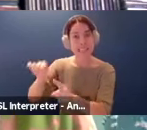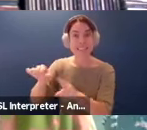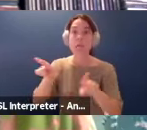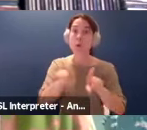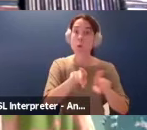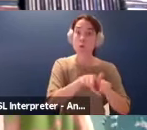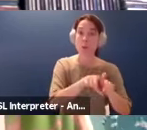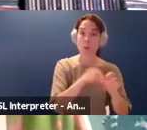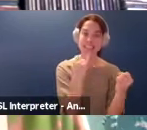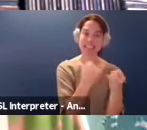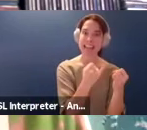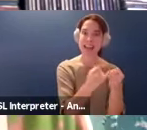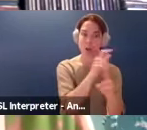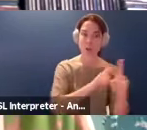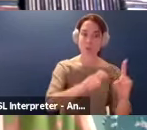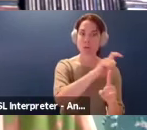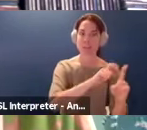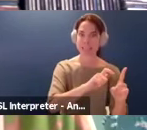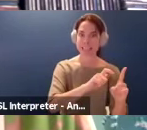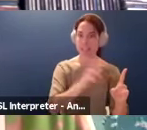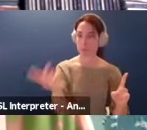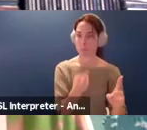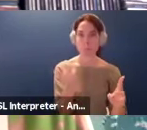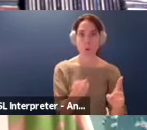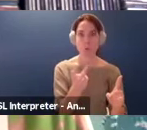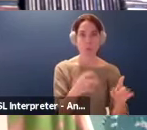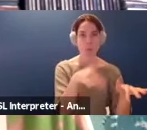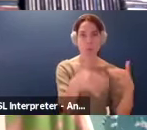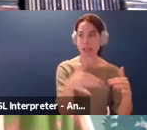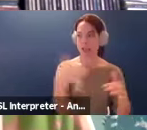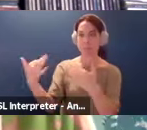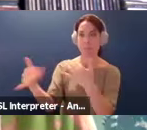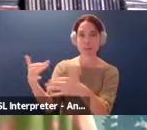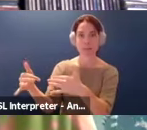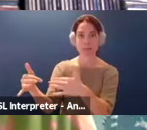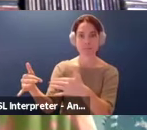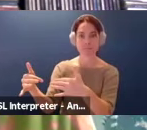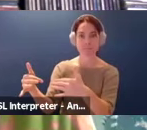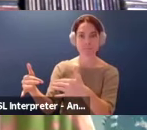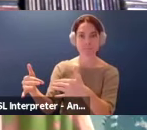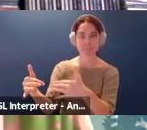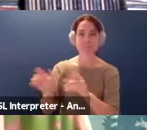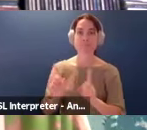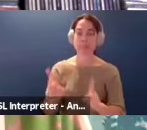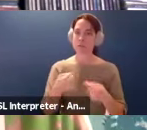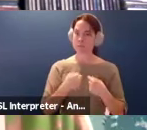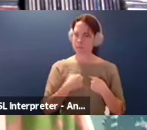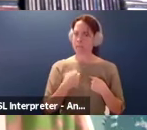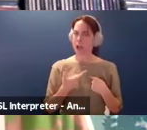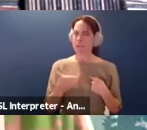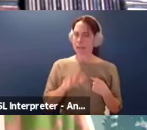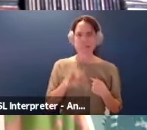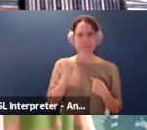you know particularly picking up on the some of the themes from the earlier conversation i am picking up on two things in particular